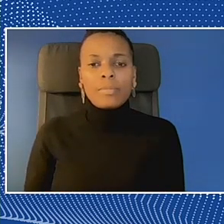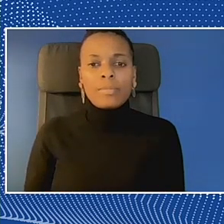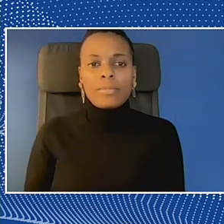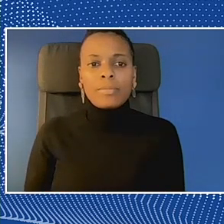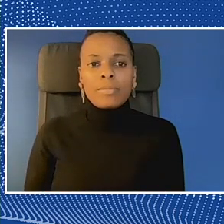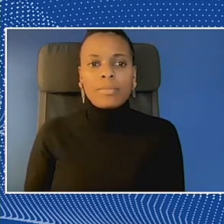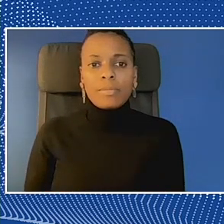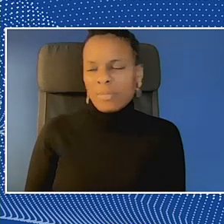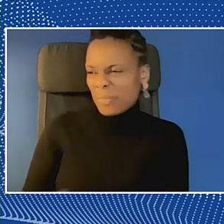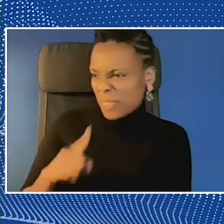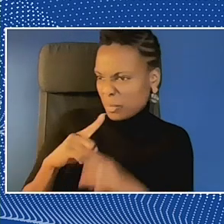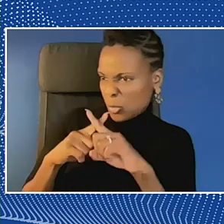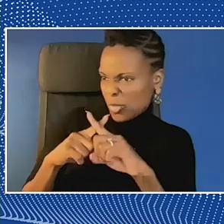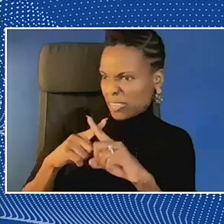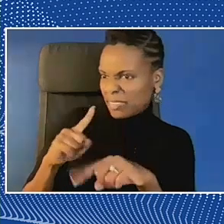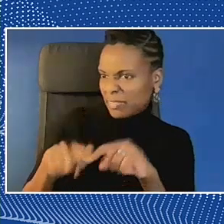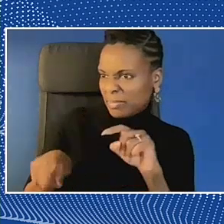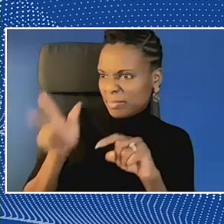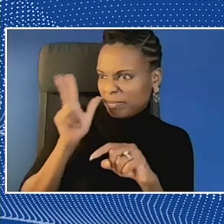Oh, Tammy, you're muted.